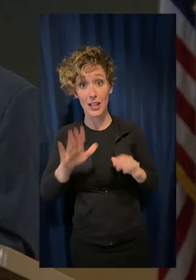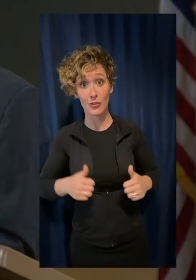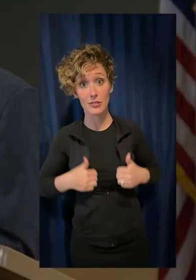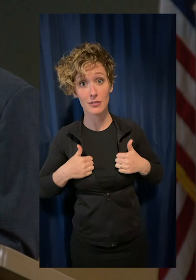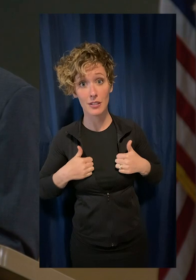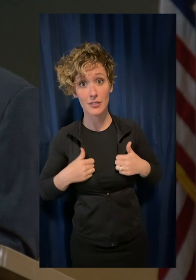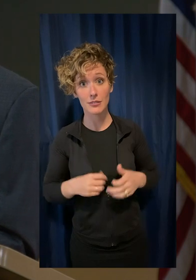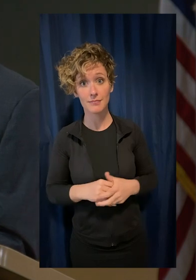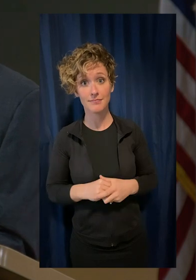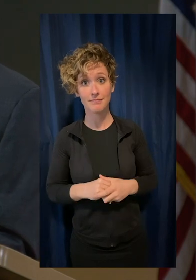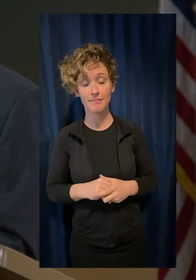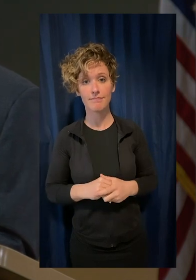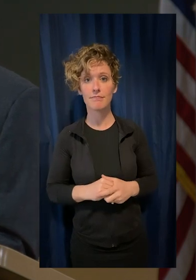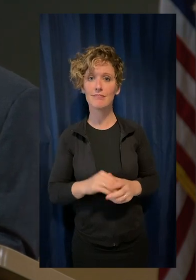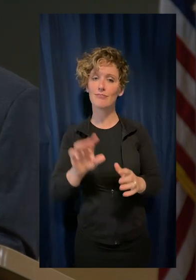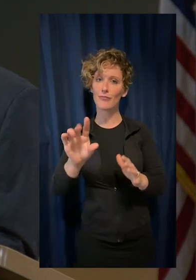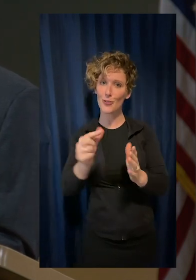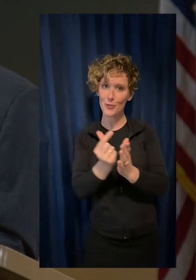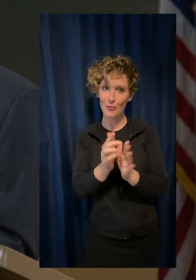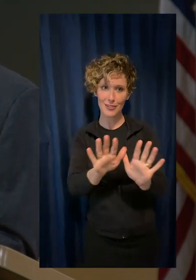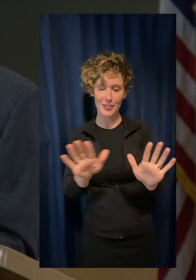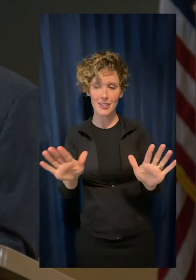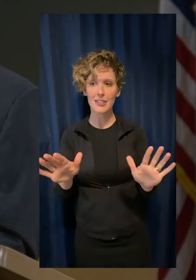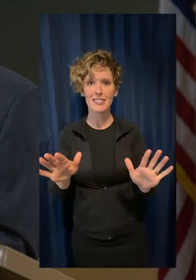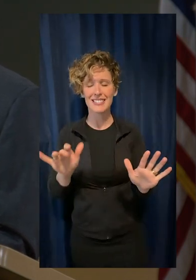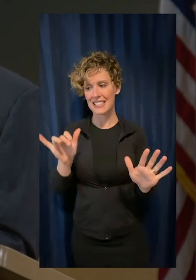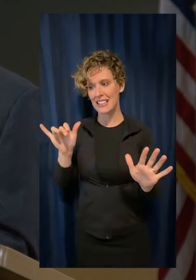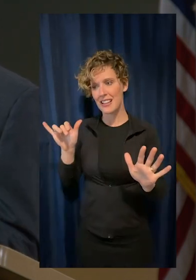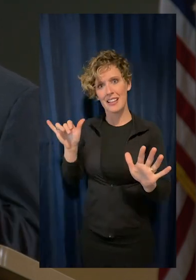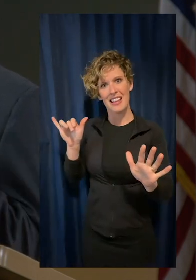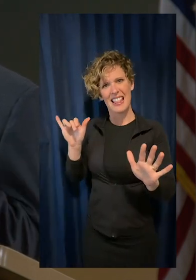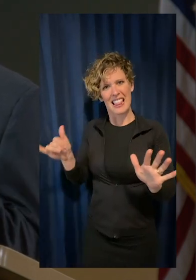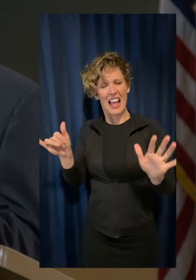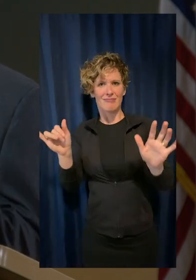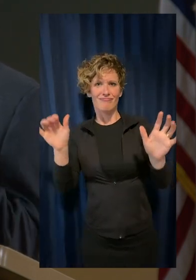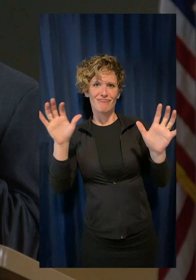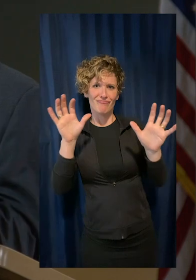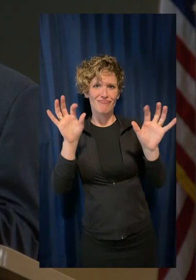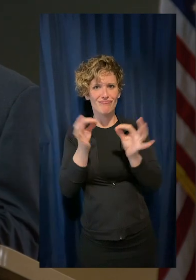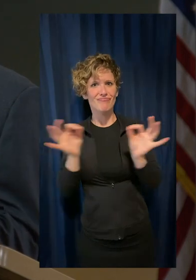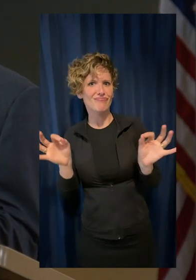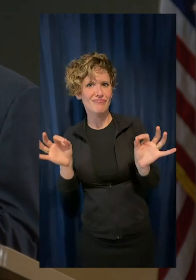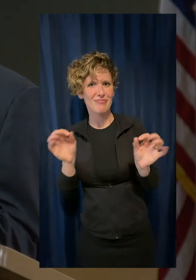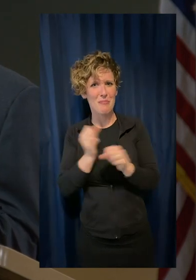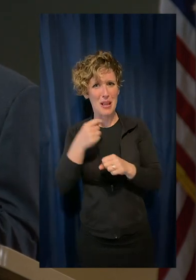Graduates, I find this realization not disheartening or weighty. Rather, I find it to be inspirational and